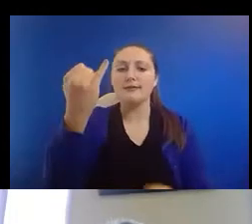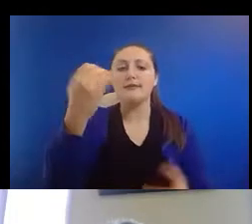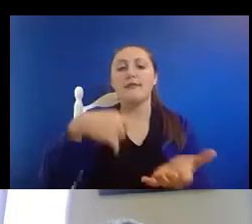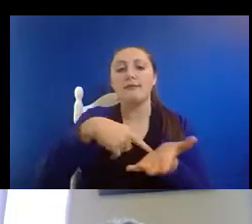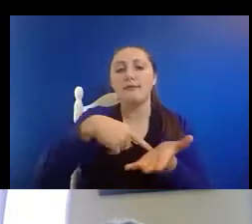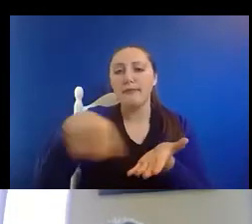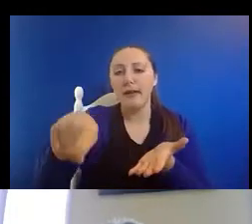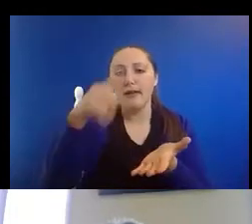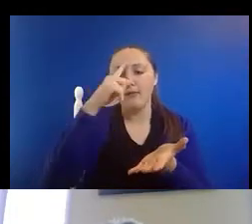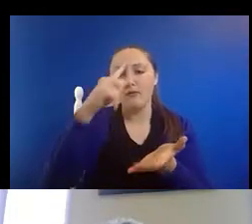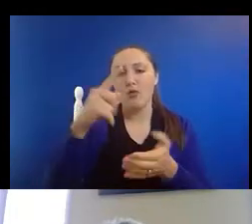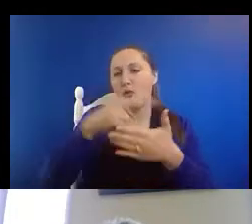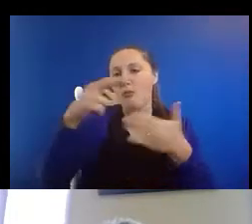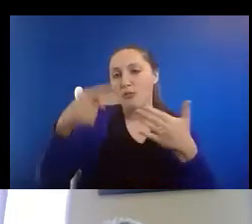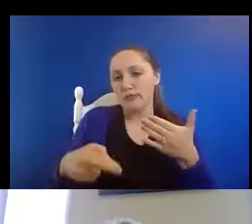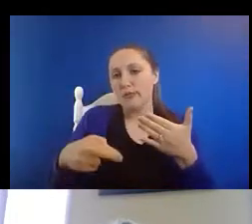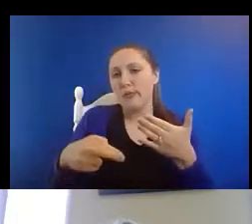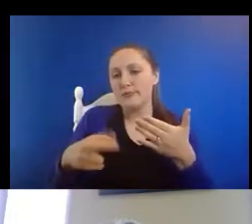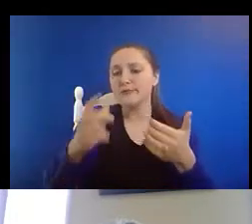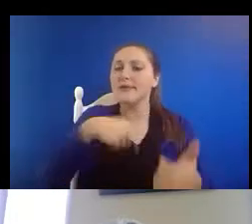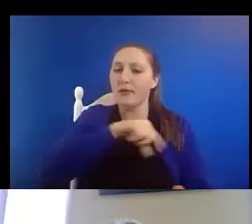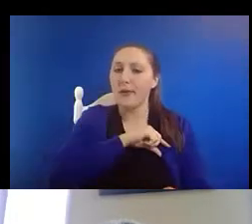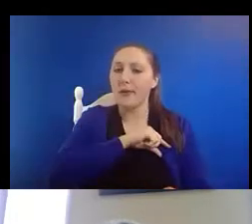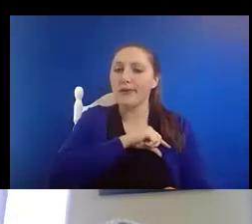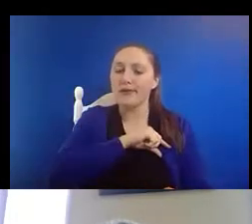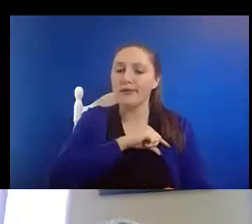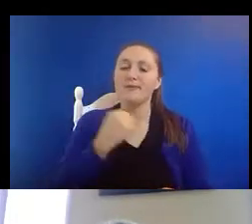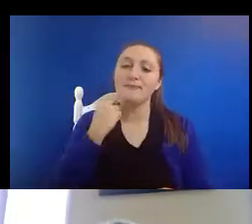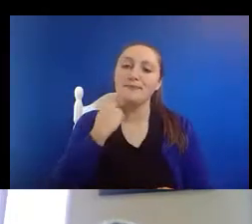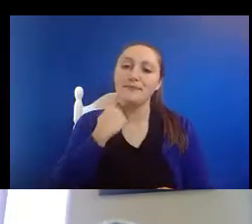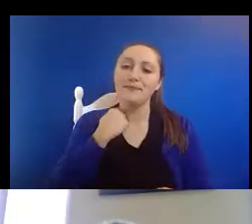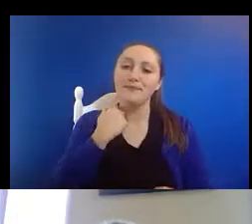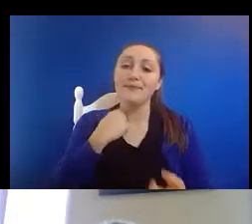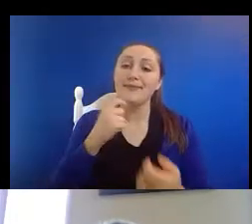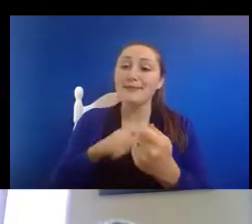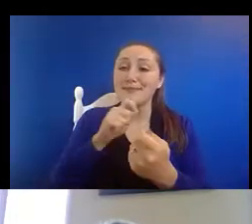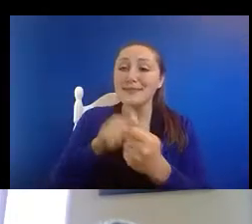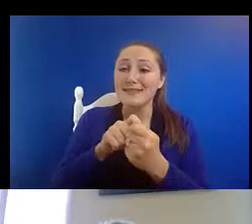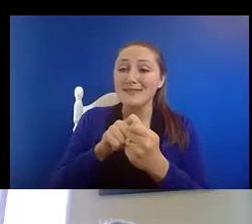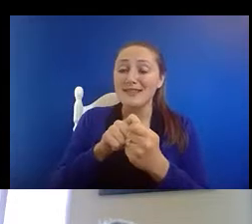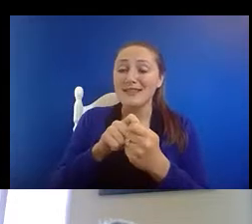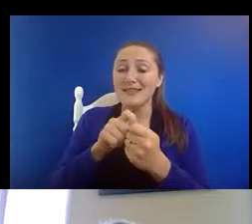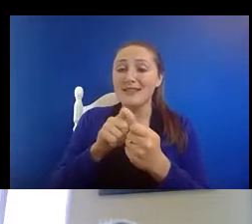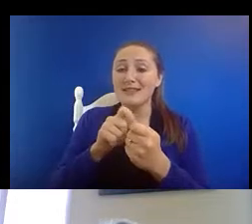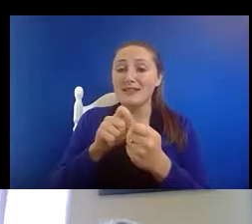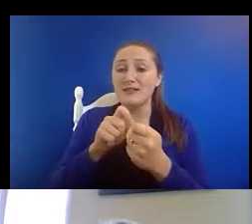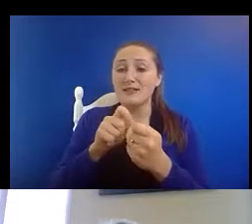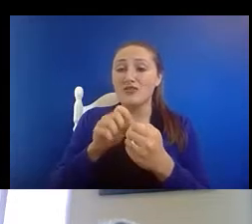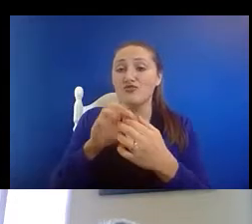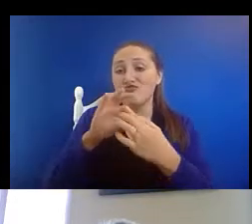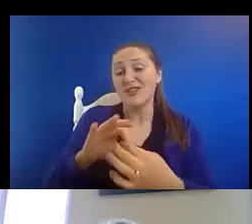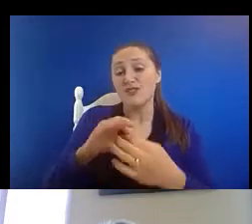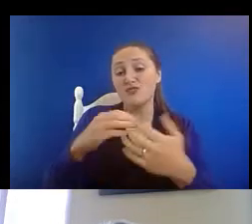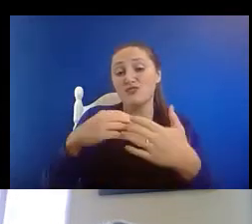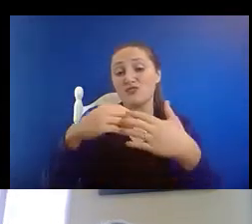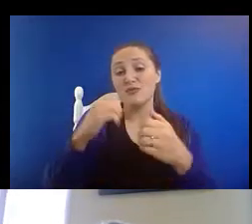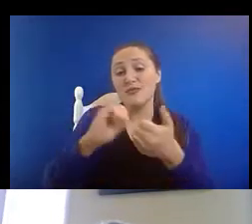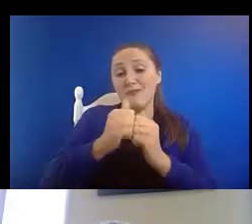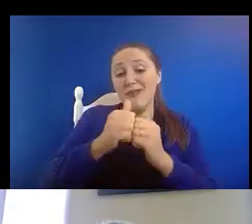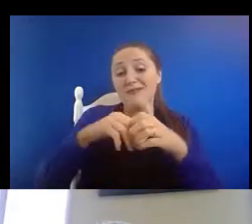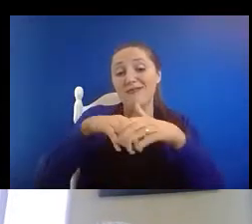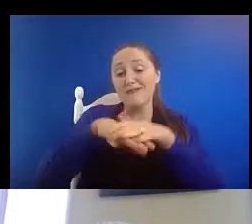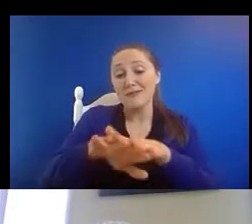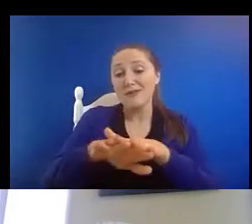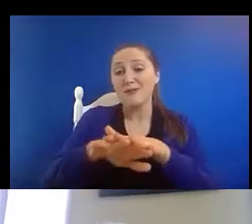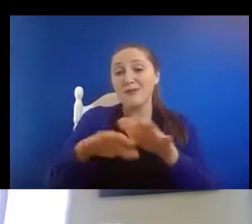paying for outcomes and quality, and particularly around competitive integrated employment. What I've